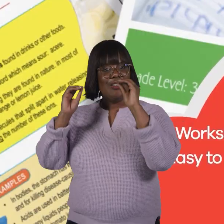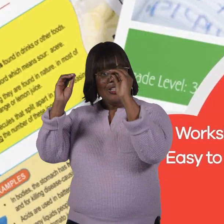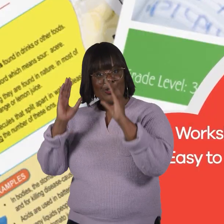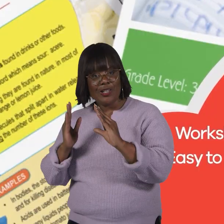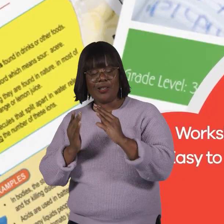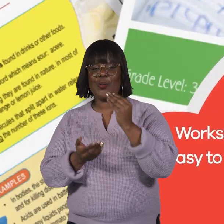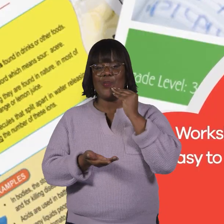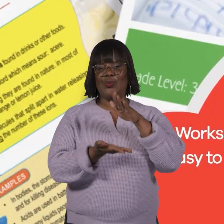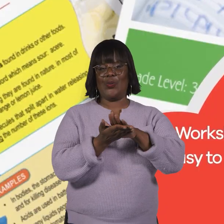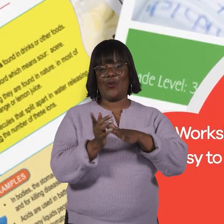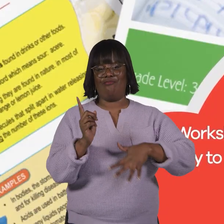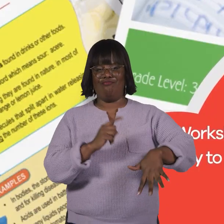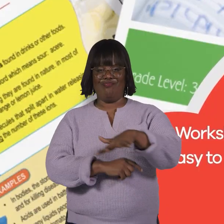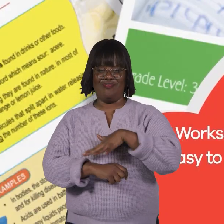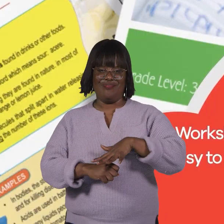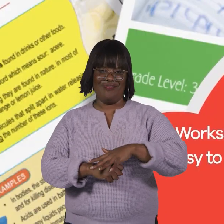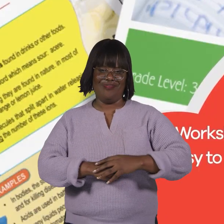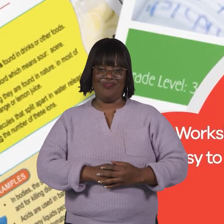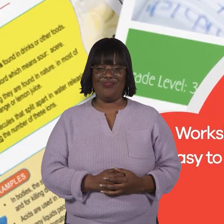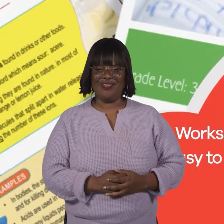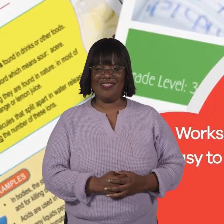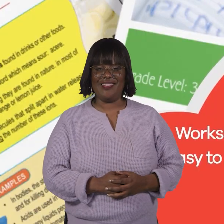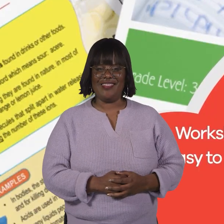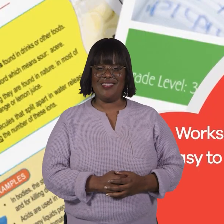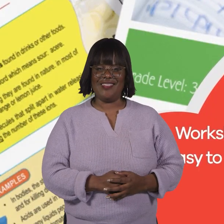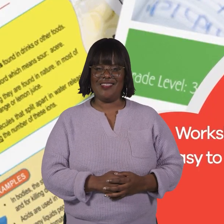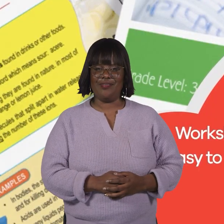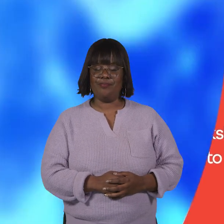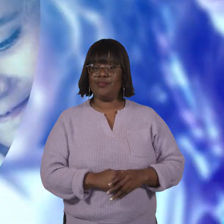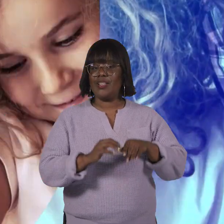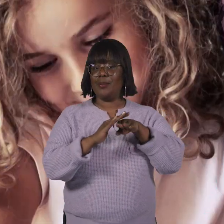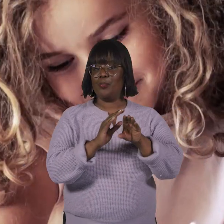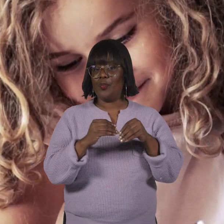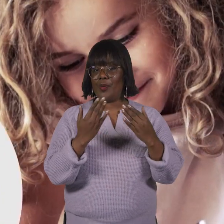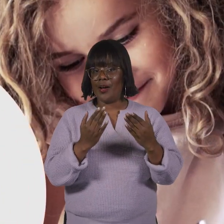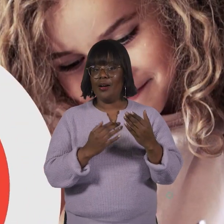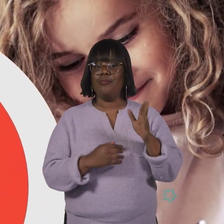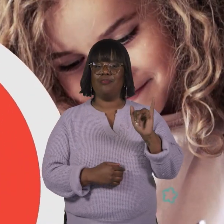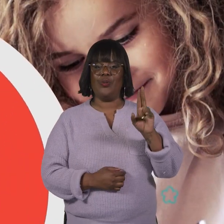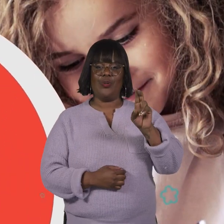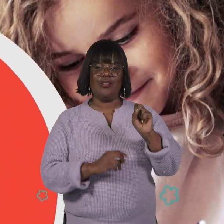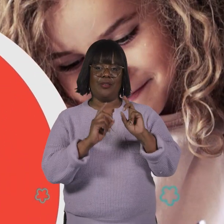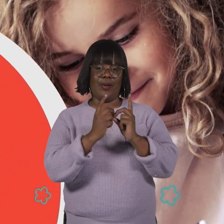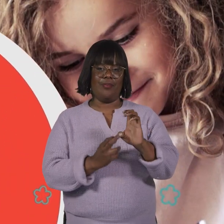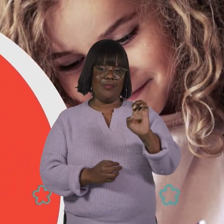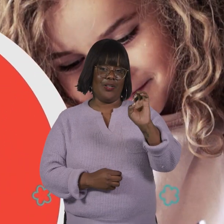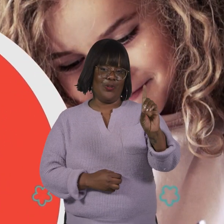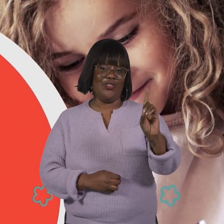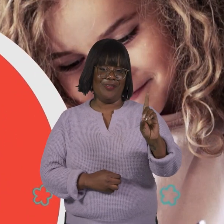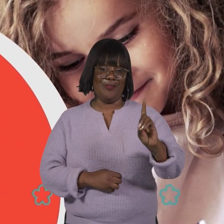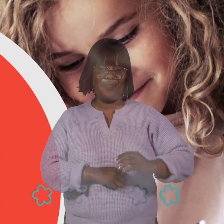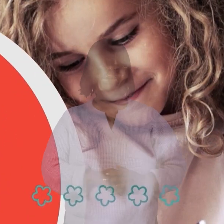solutions for teachers and homeschoolers. 20 languages linkapppadcom Thank you.